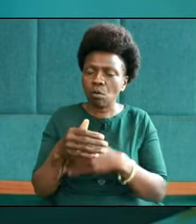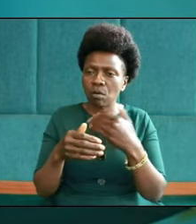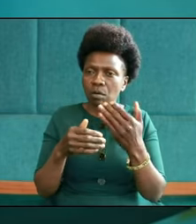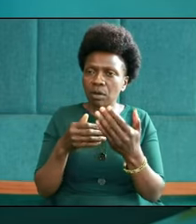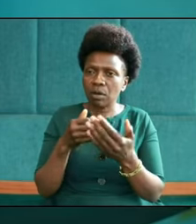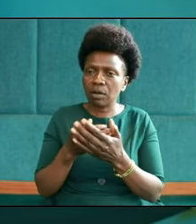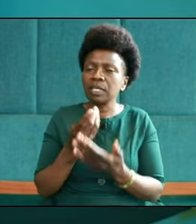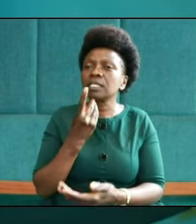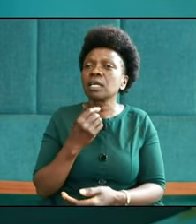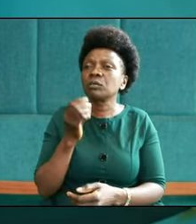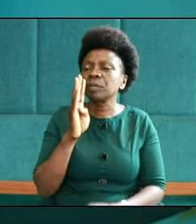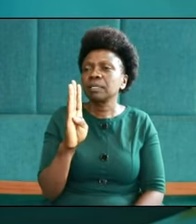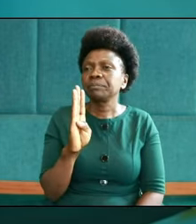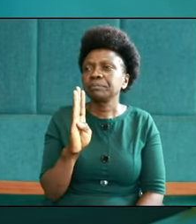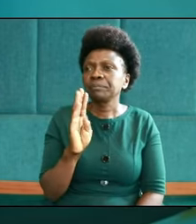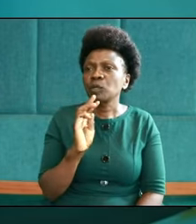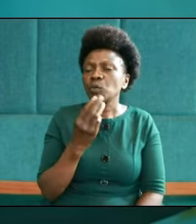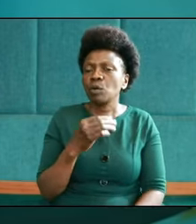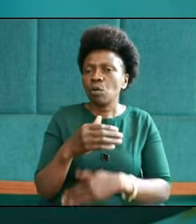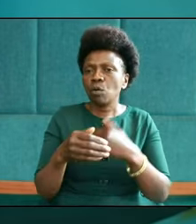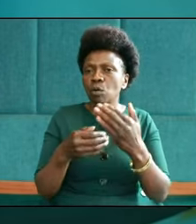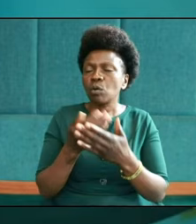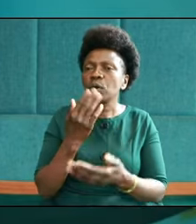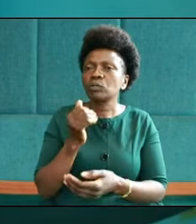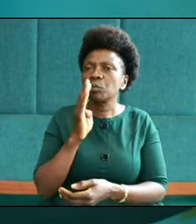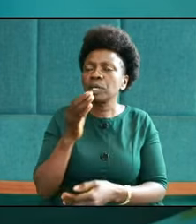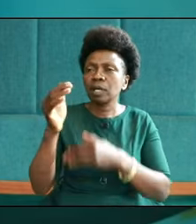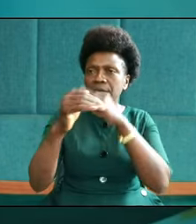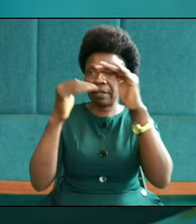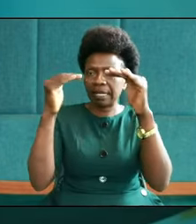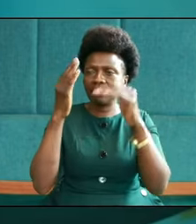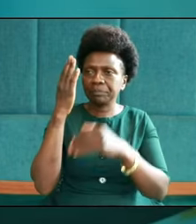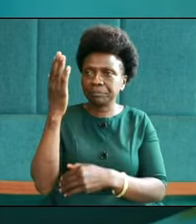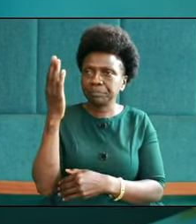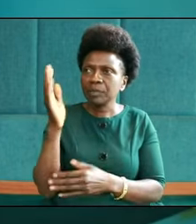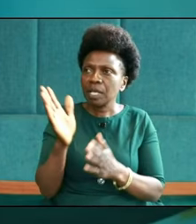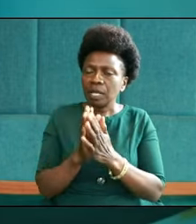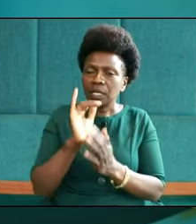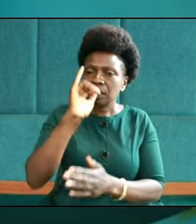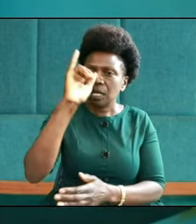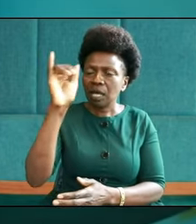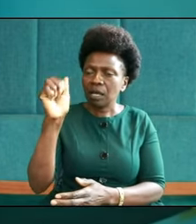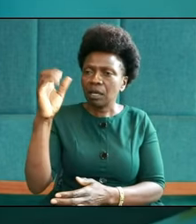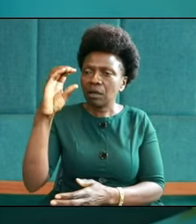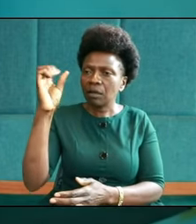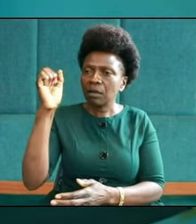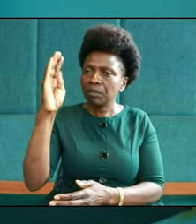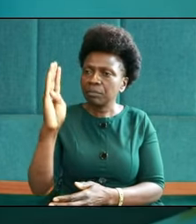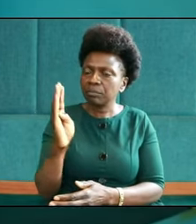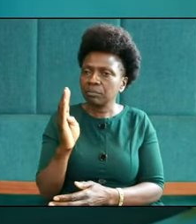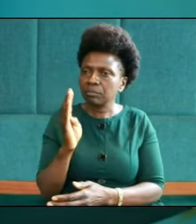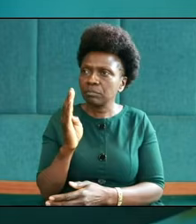we all desire to be. We all want to be home. And Jacob is told, you